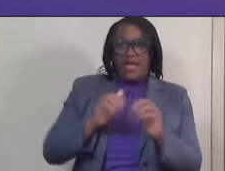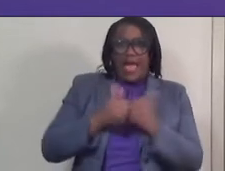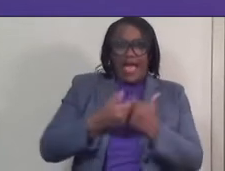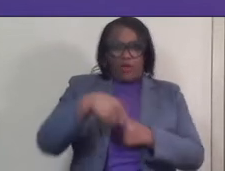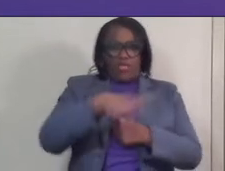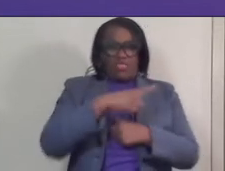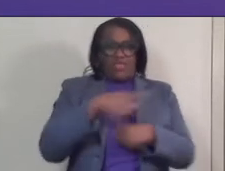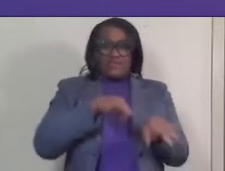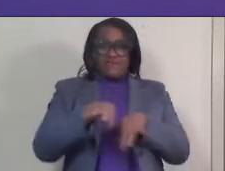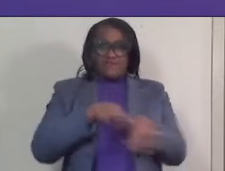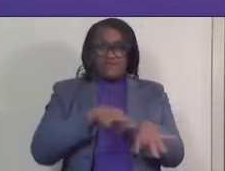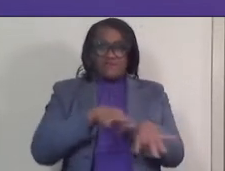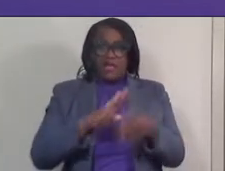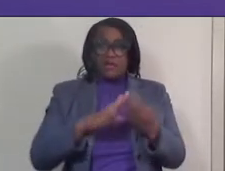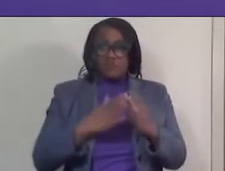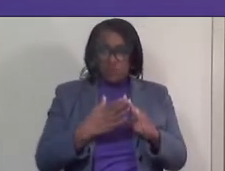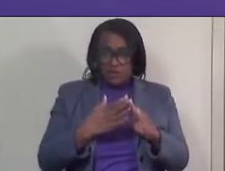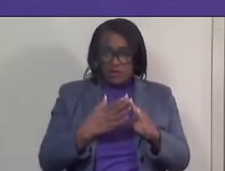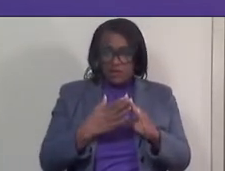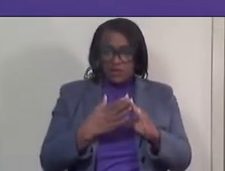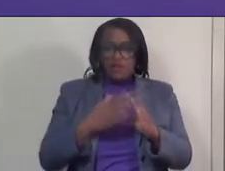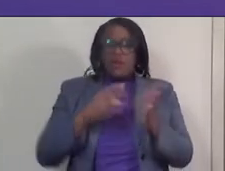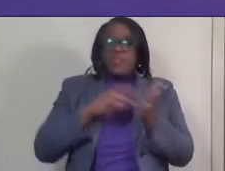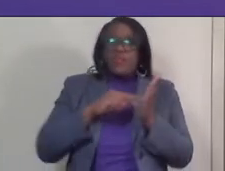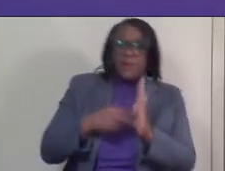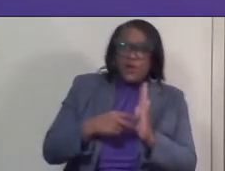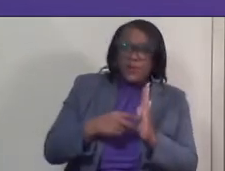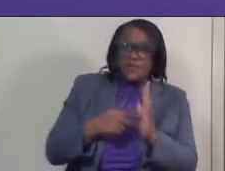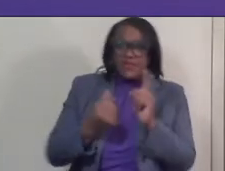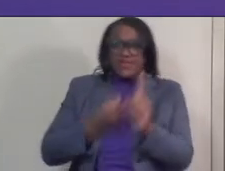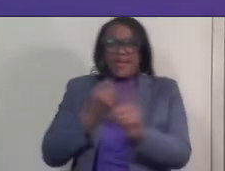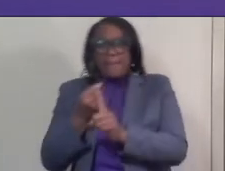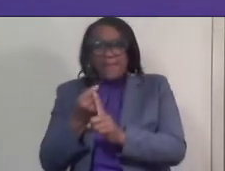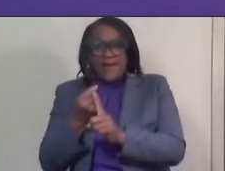the purpose of it, and the impact, the issues are